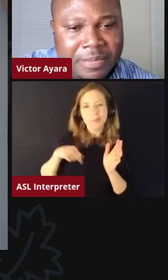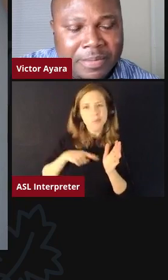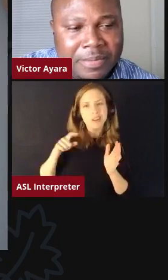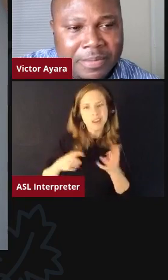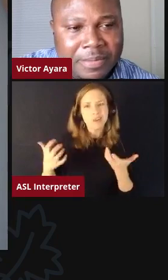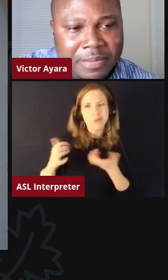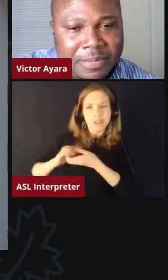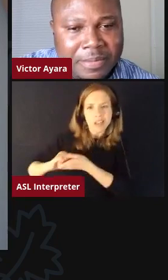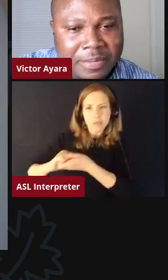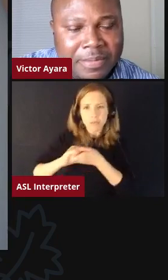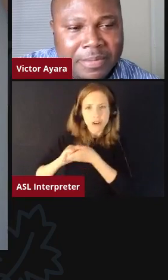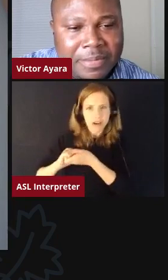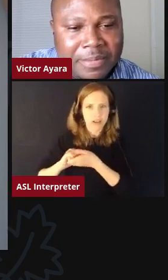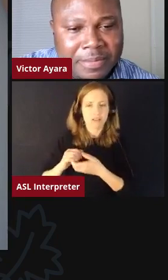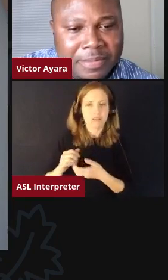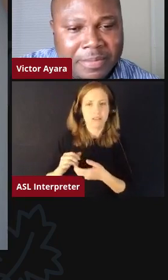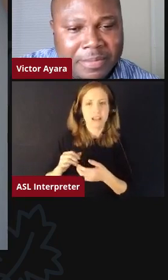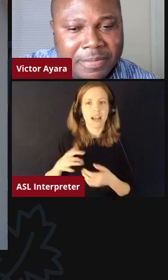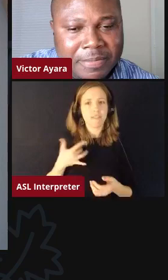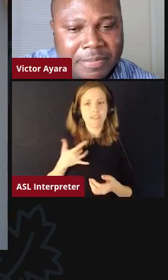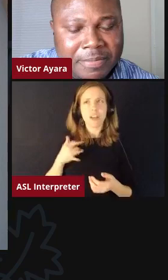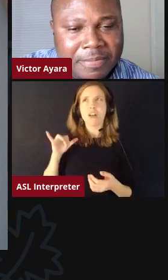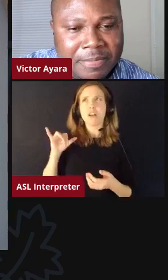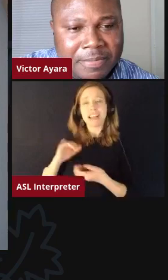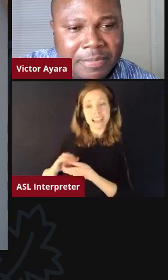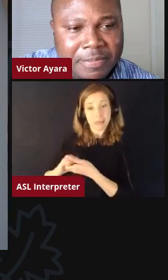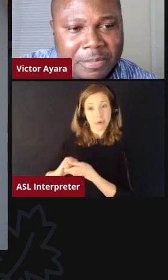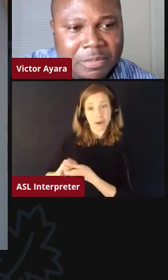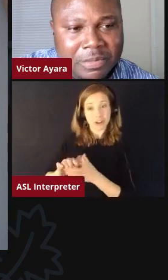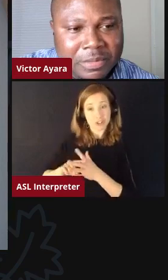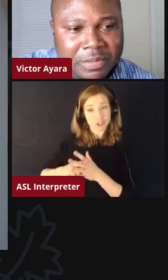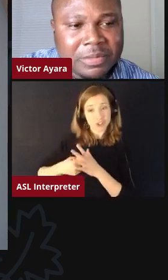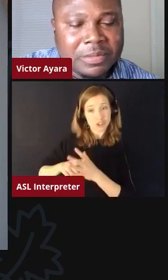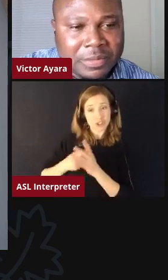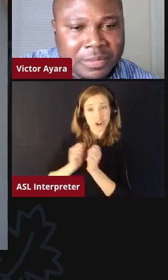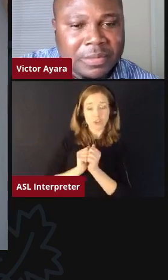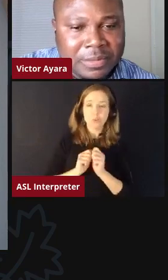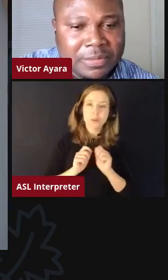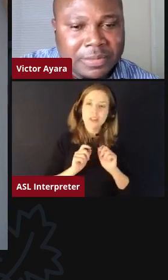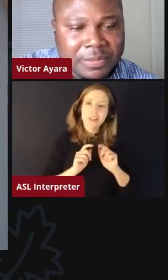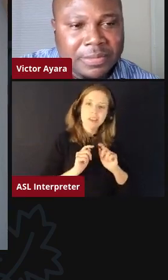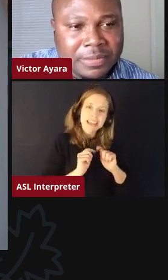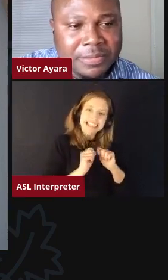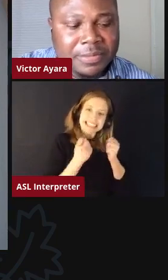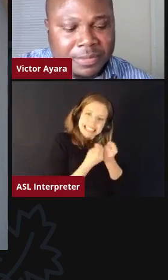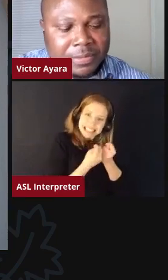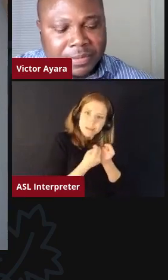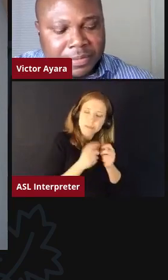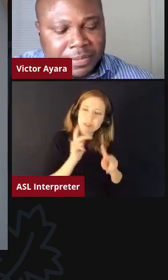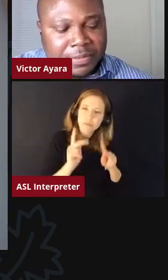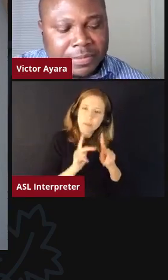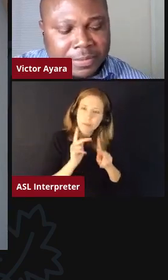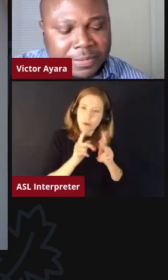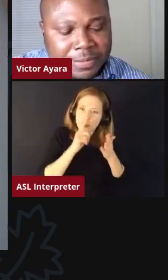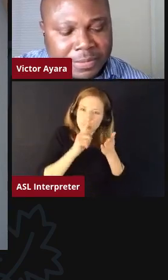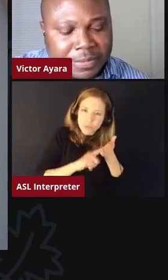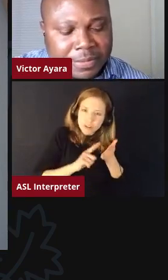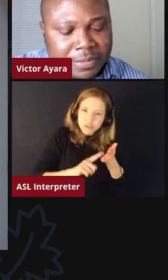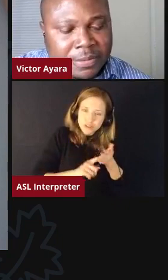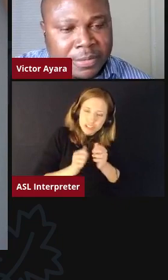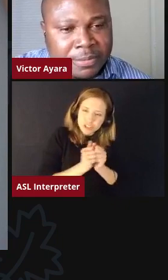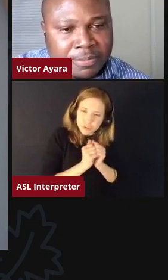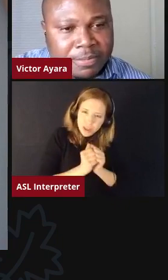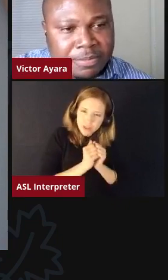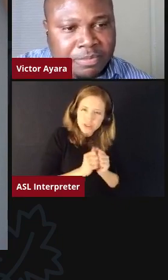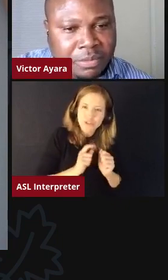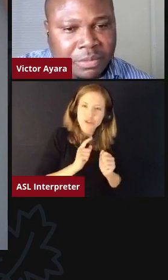with starting people kind of in teams of research where they get exposed to other ideas and working together to